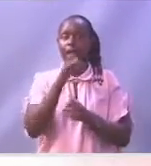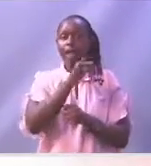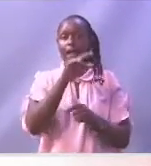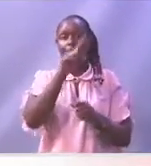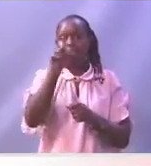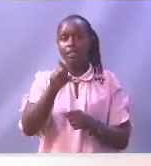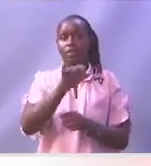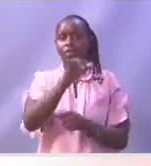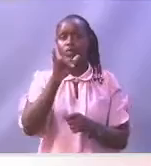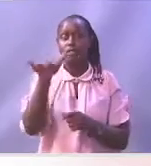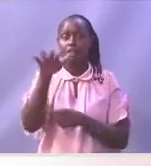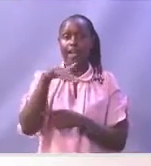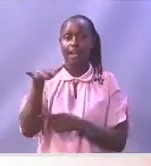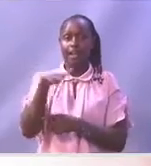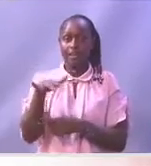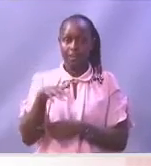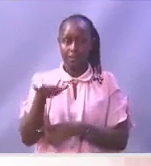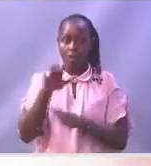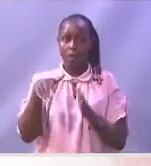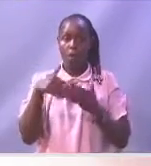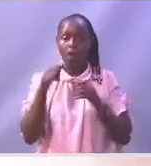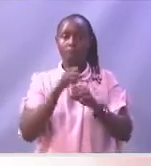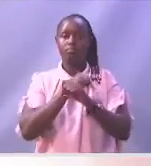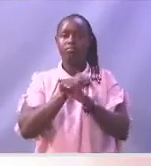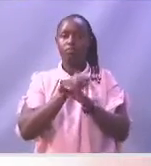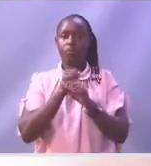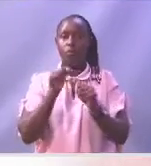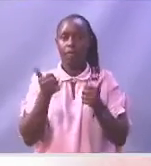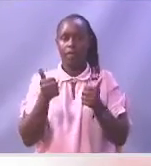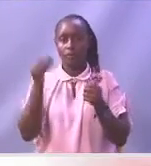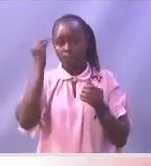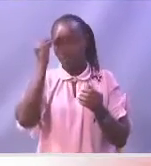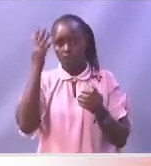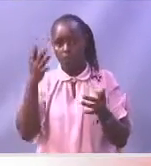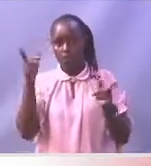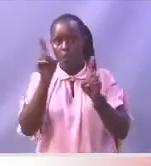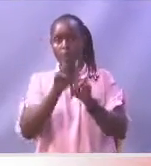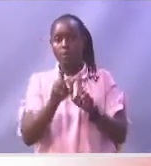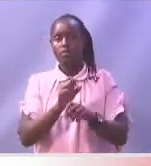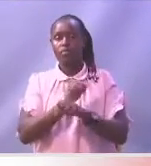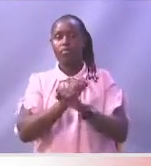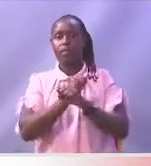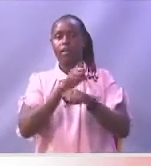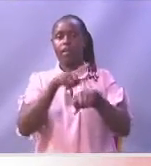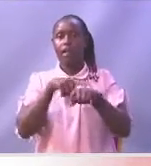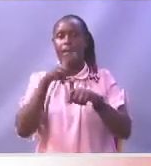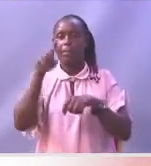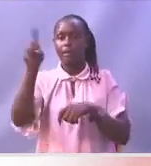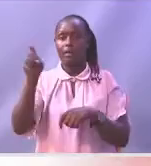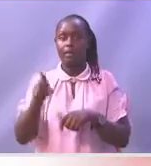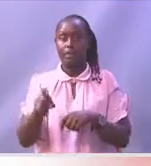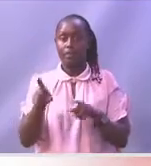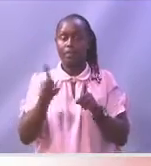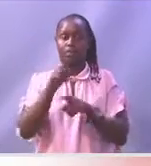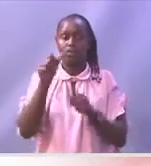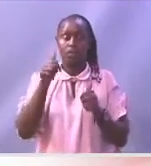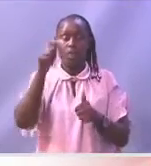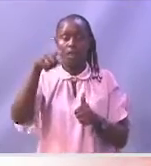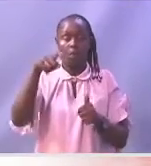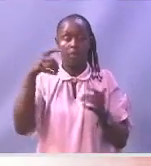are thoroughly secured and students are secure as they take their exams. If a situation arises which requires